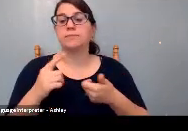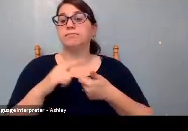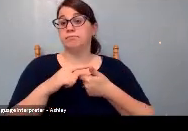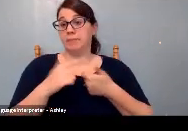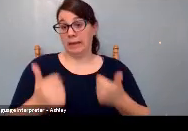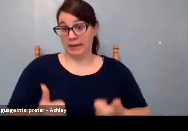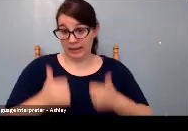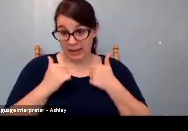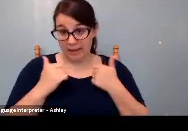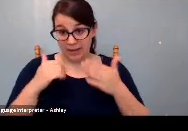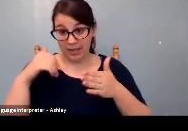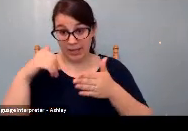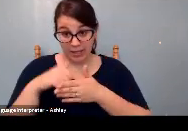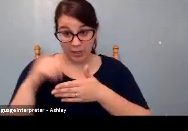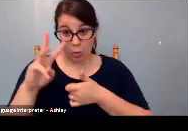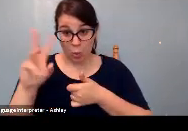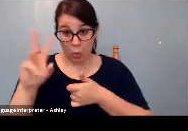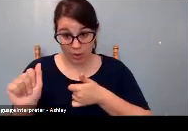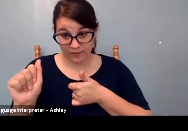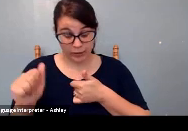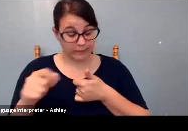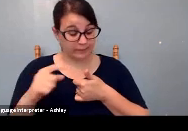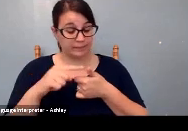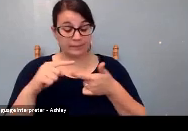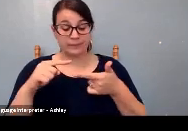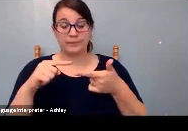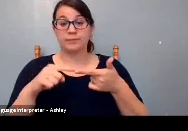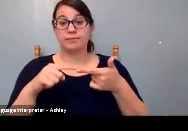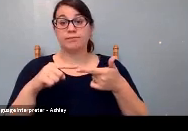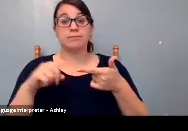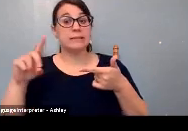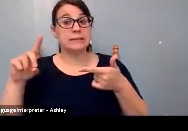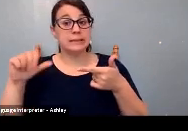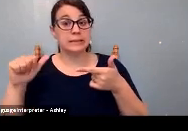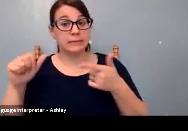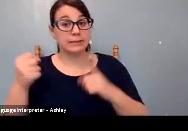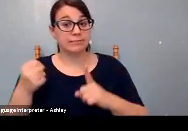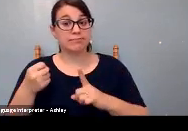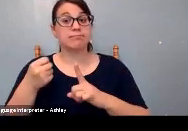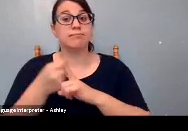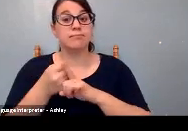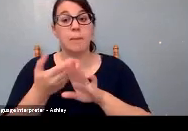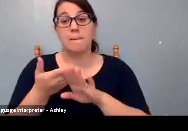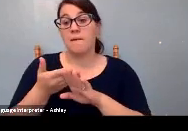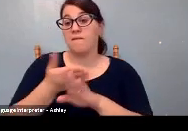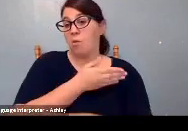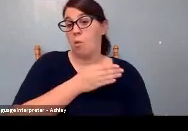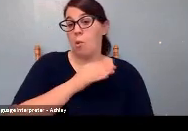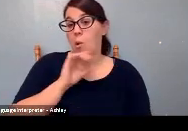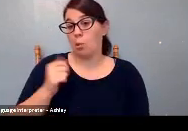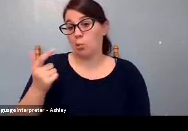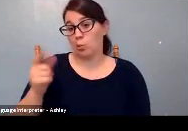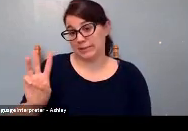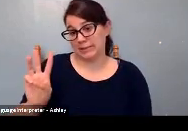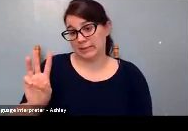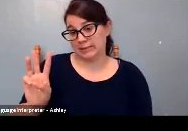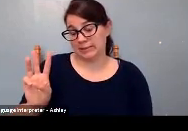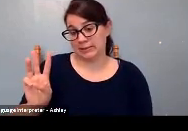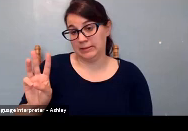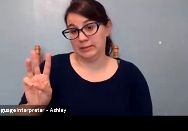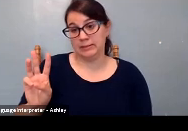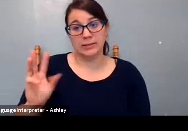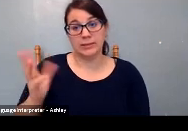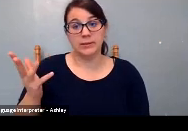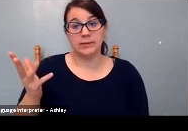resident. 2, the onset of the disability occurred prior to age 26. So this would include the